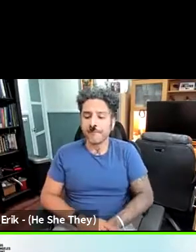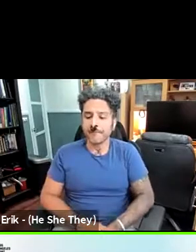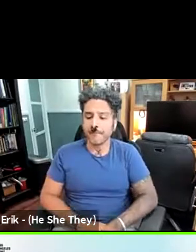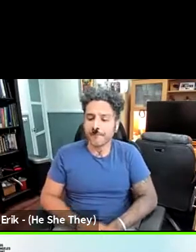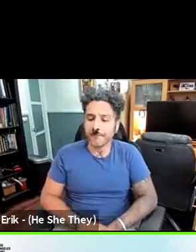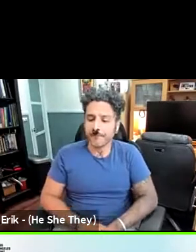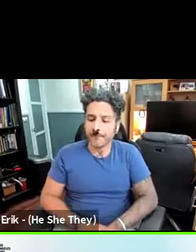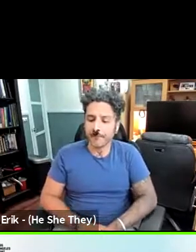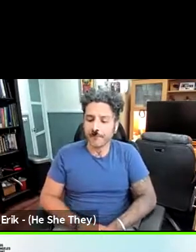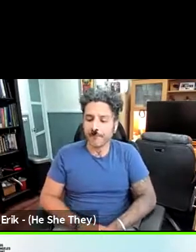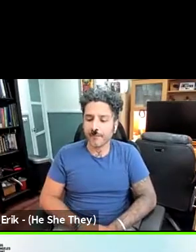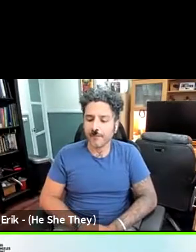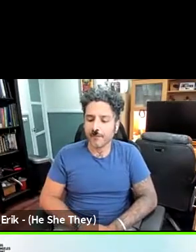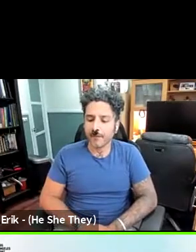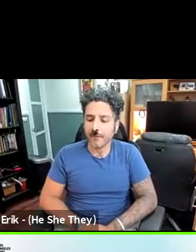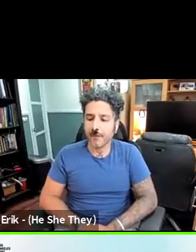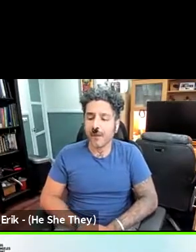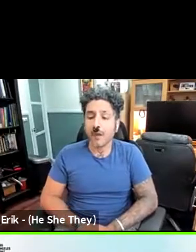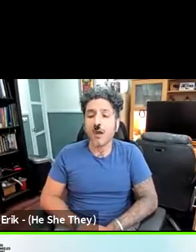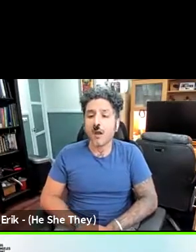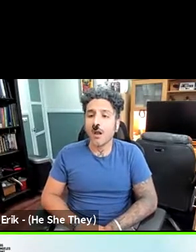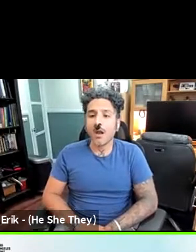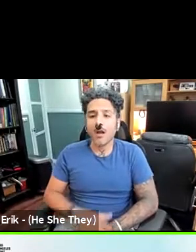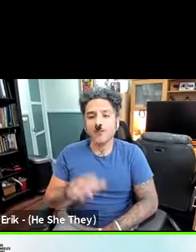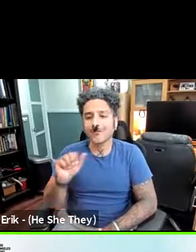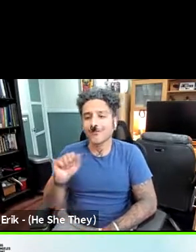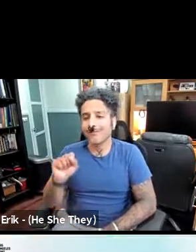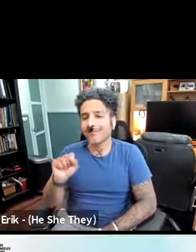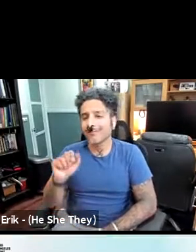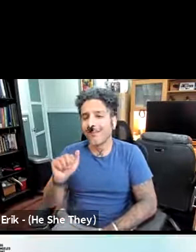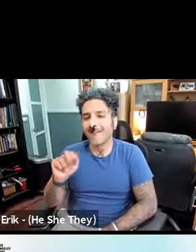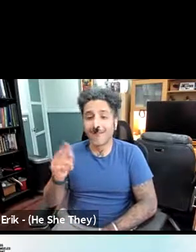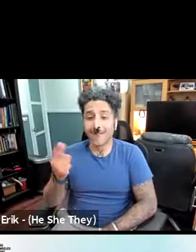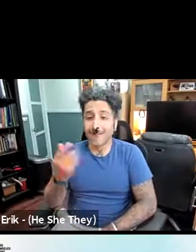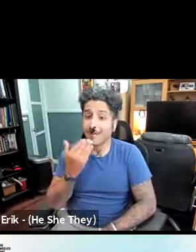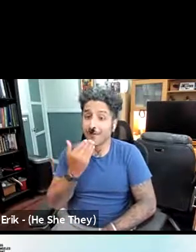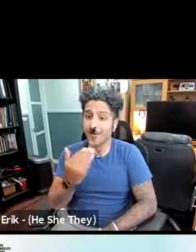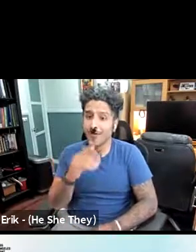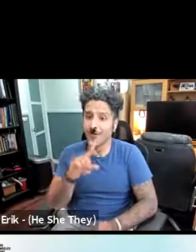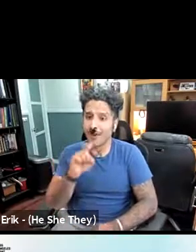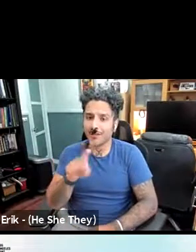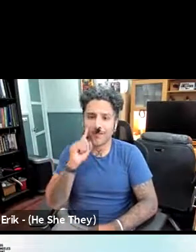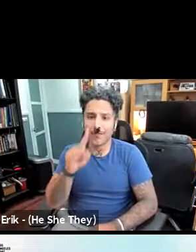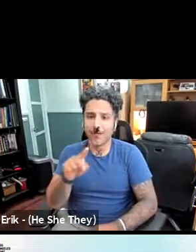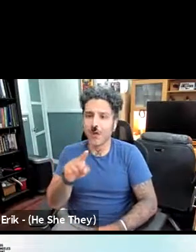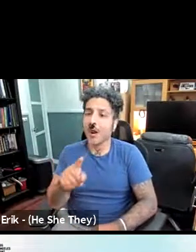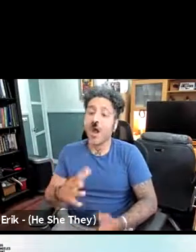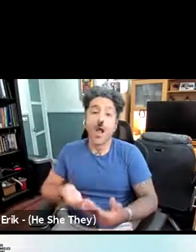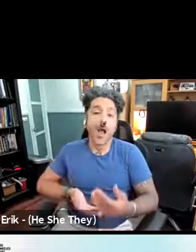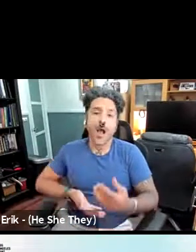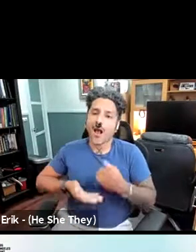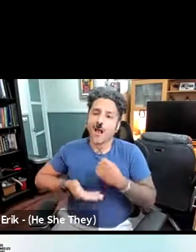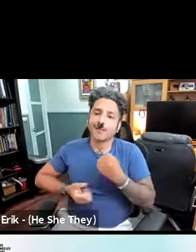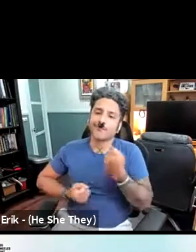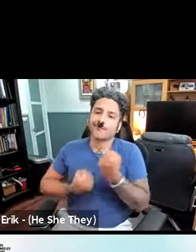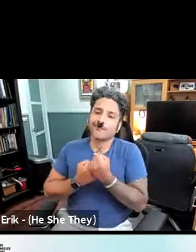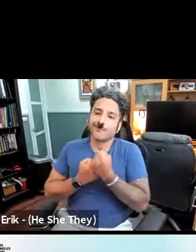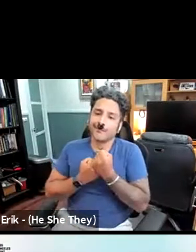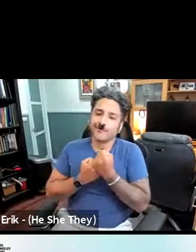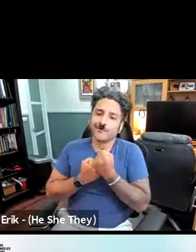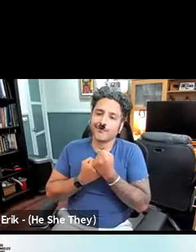SaVanna, I feel like you have a really good answer for this one. Well, I lift myself silence,